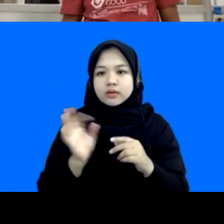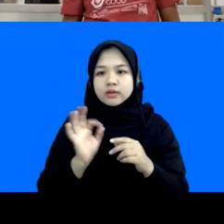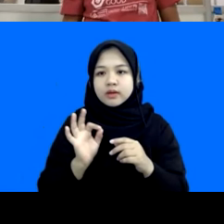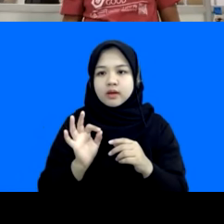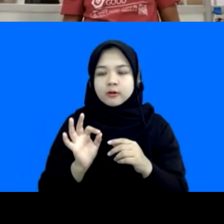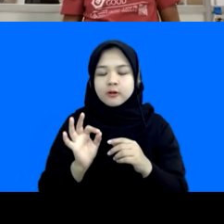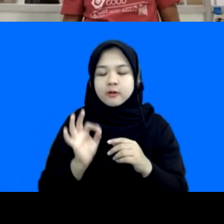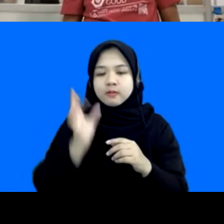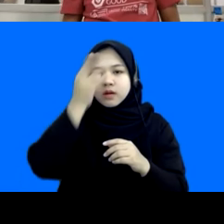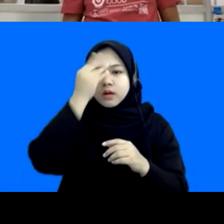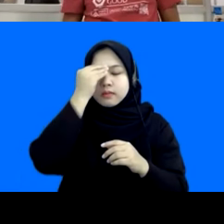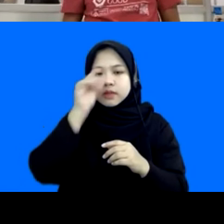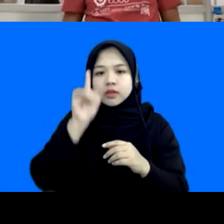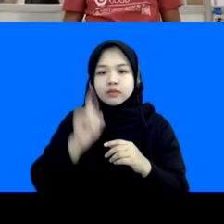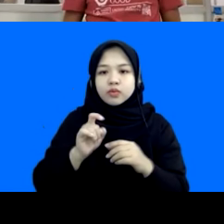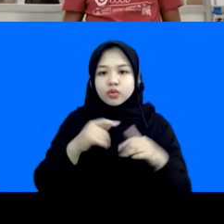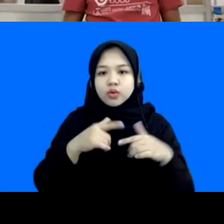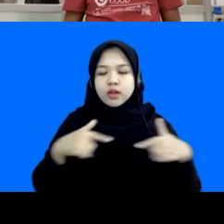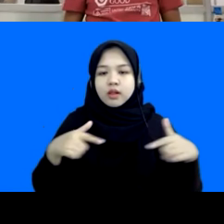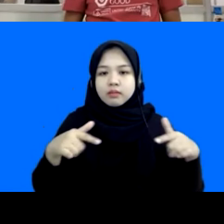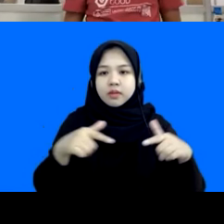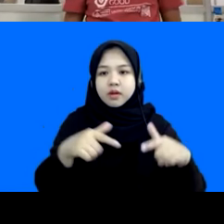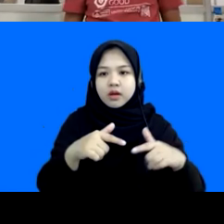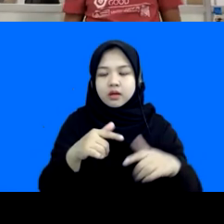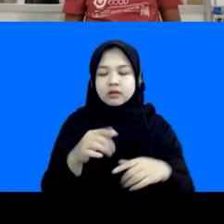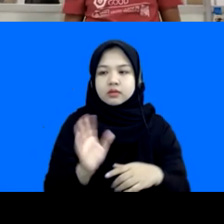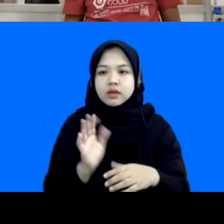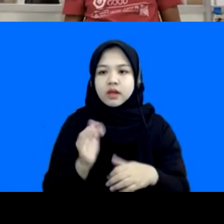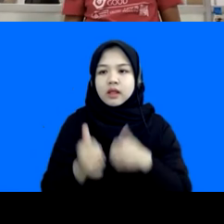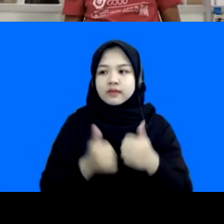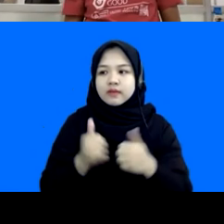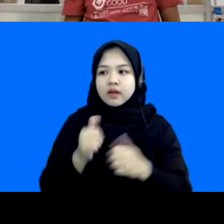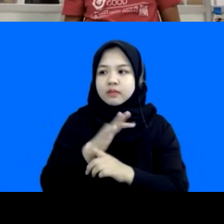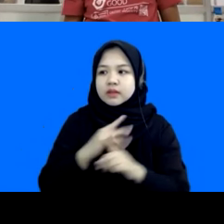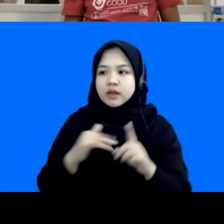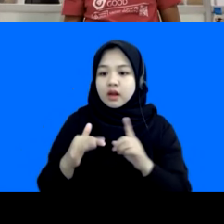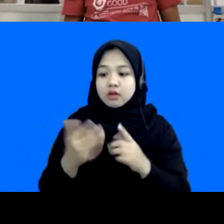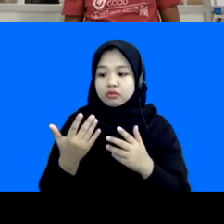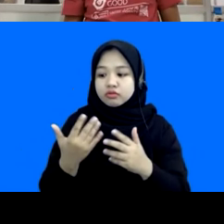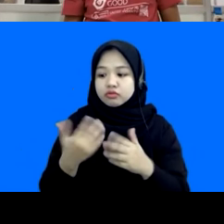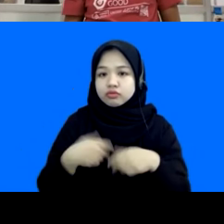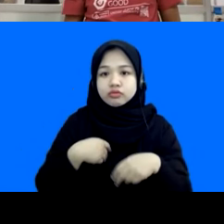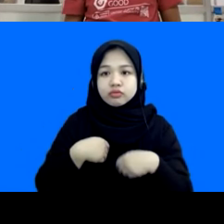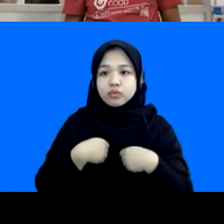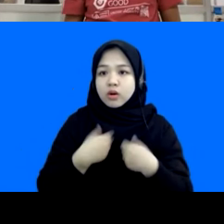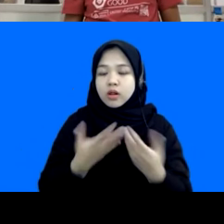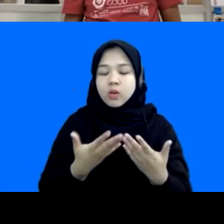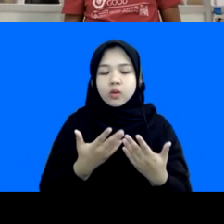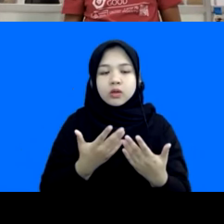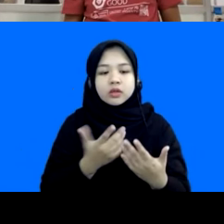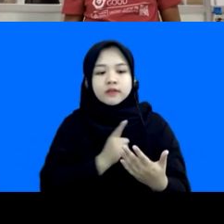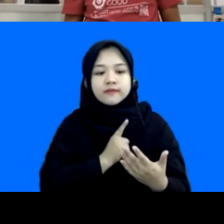activating the community, whether they are individual volunteers, whether they are corporate partners, the government,